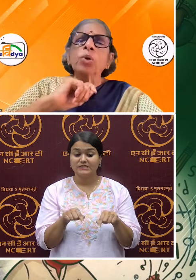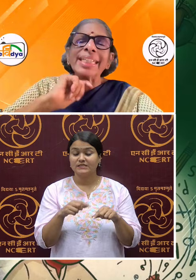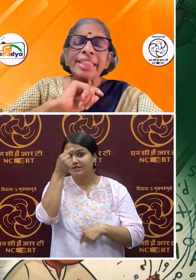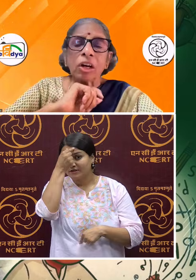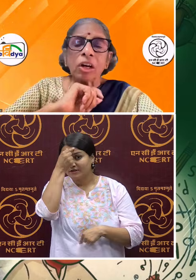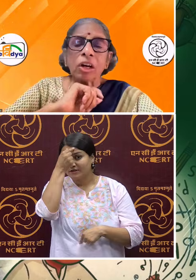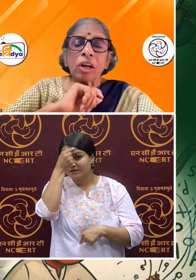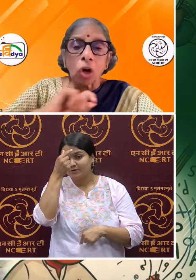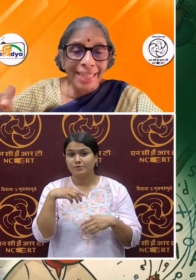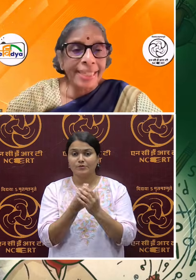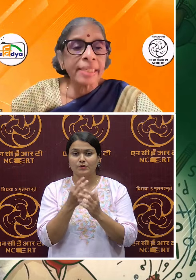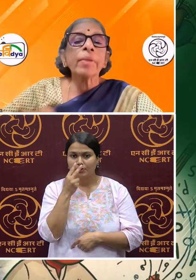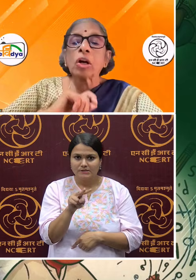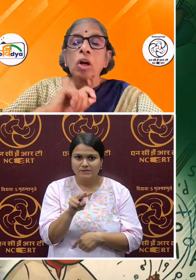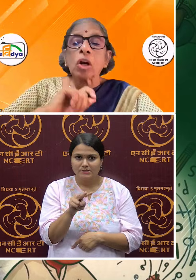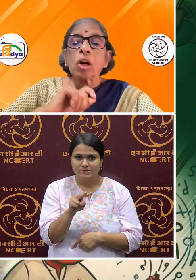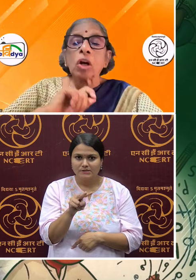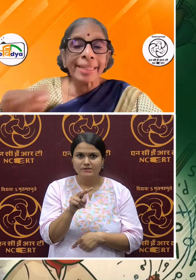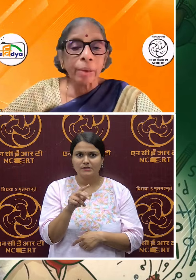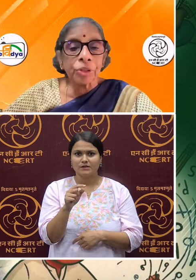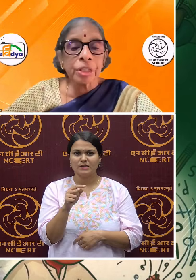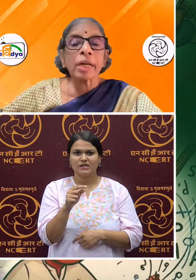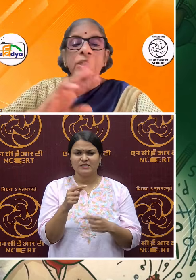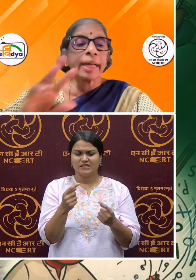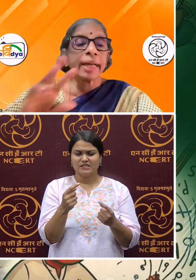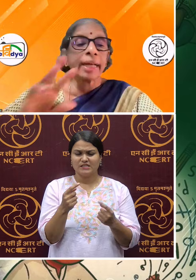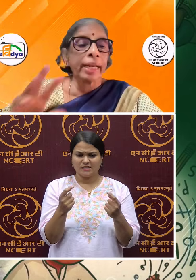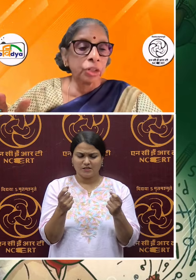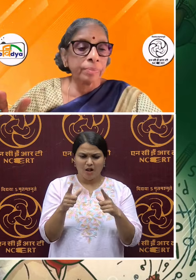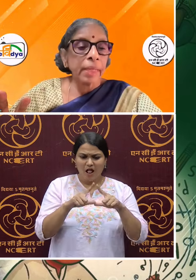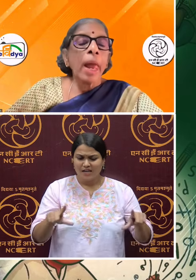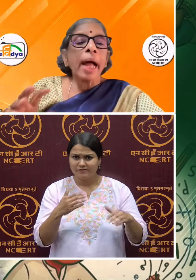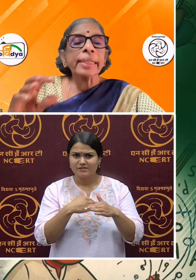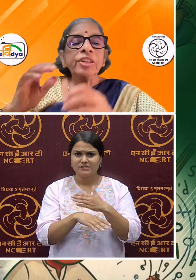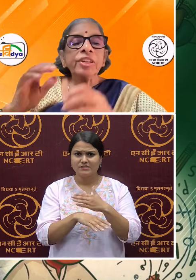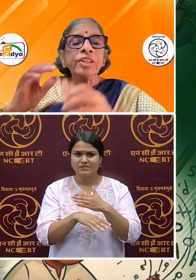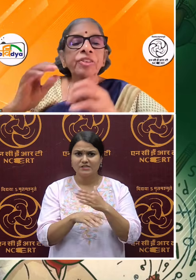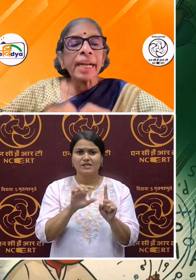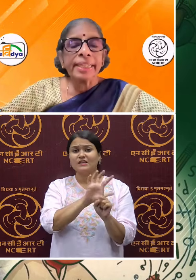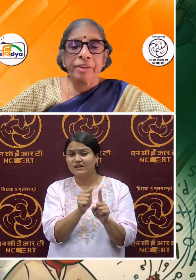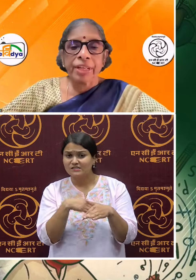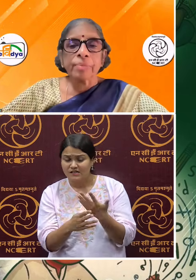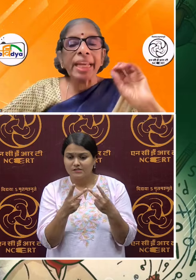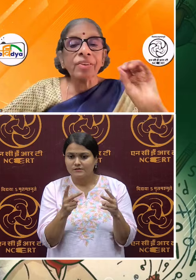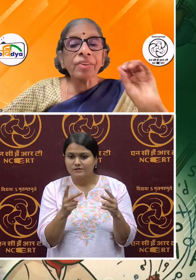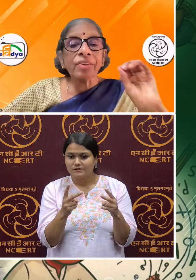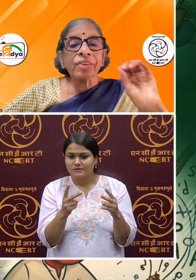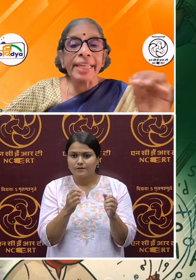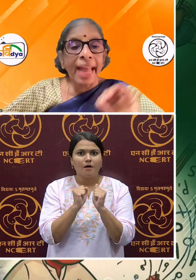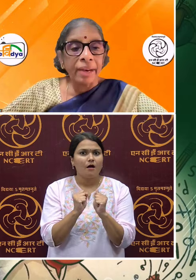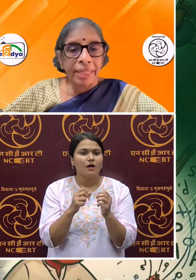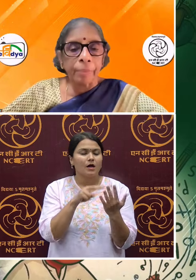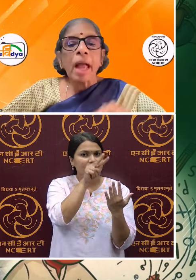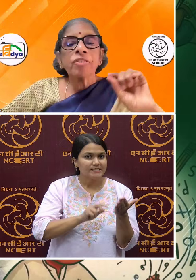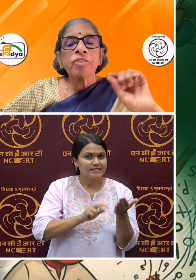problem, you can see it across races, across languages, across cultures. The difficulties they face in